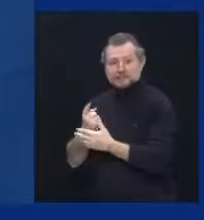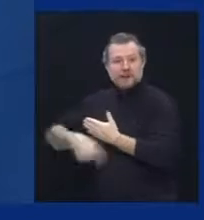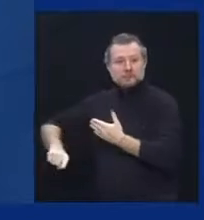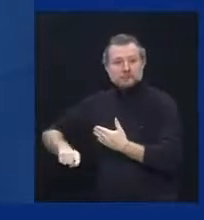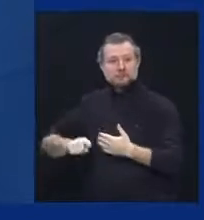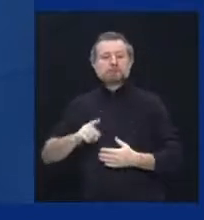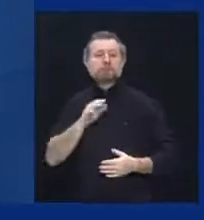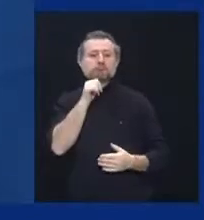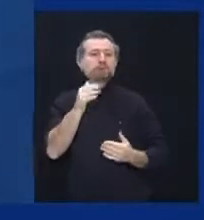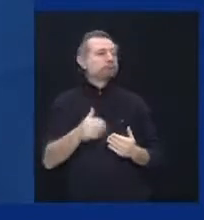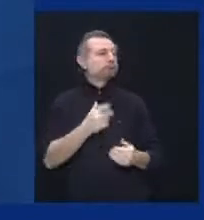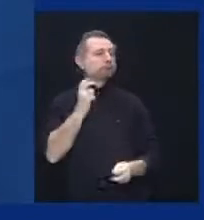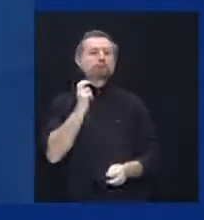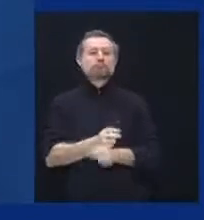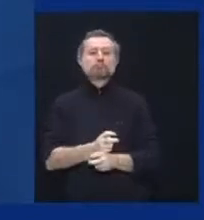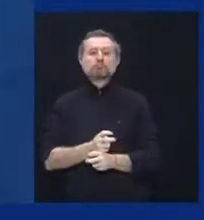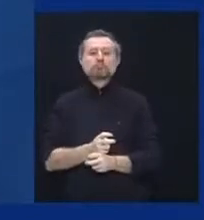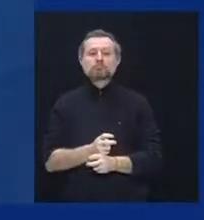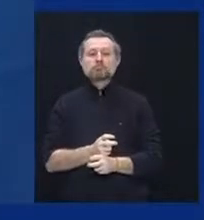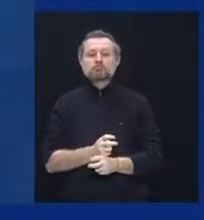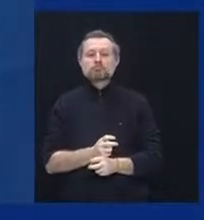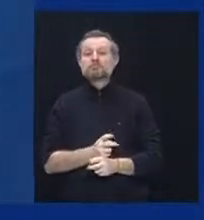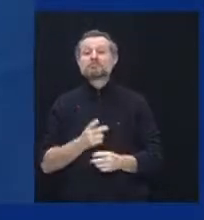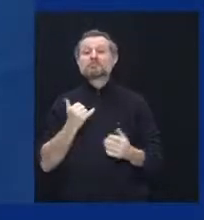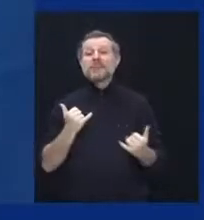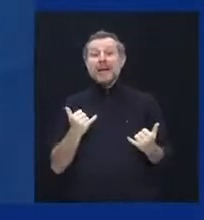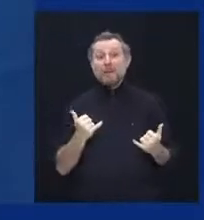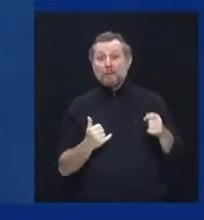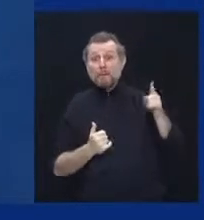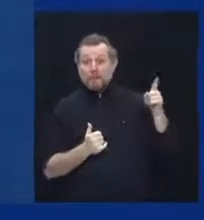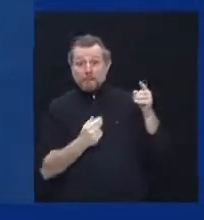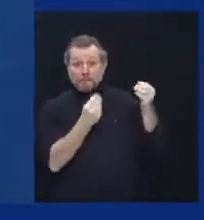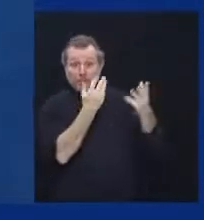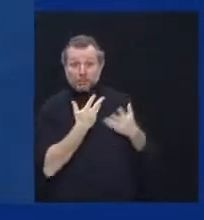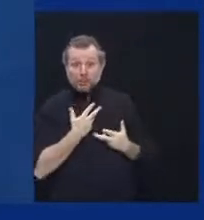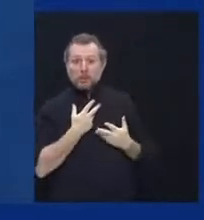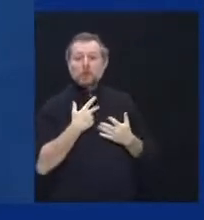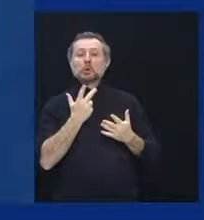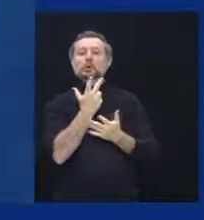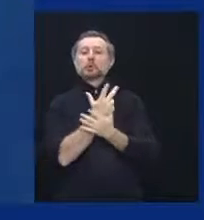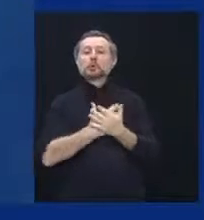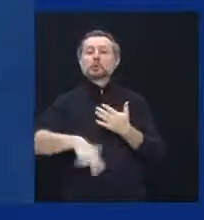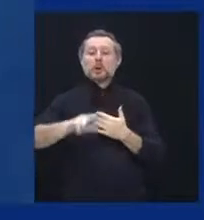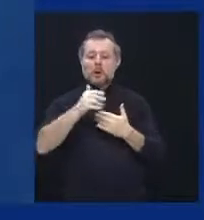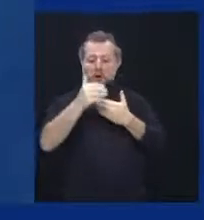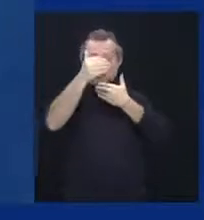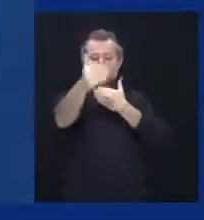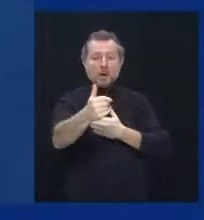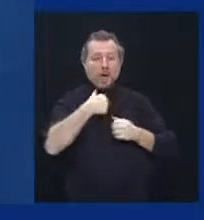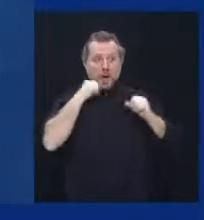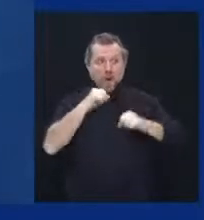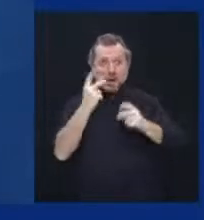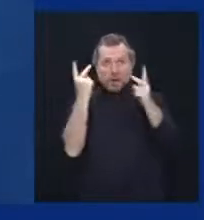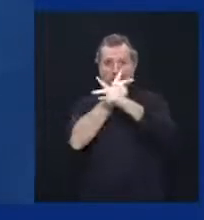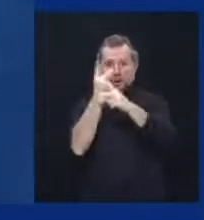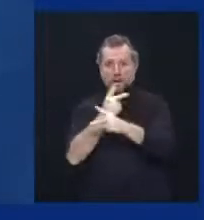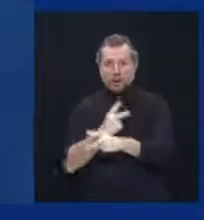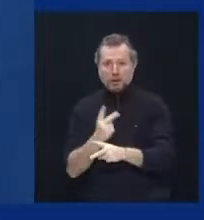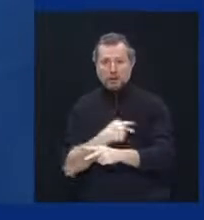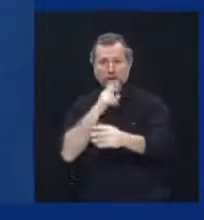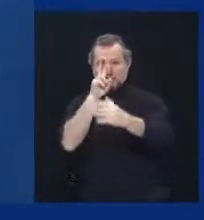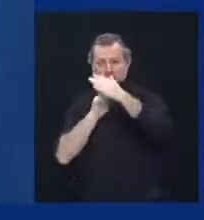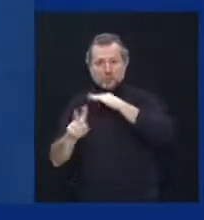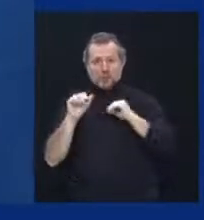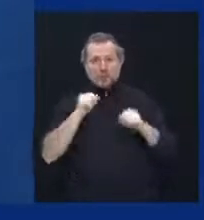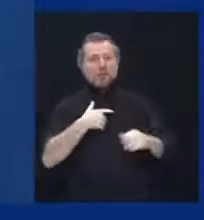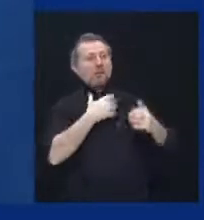for next week. We now have a 3-week allocation, thanks to the Biden administration, which is